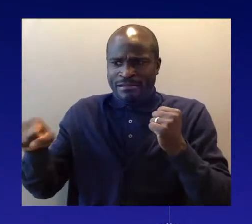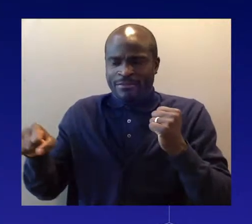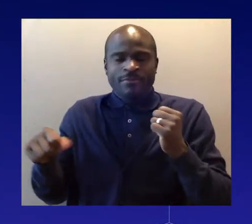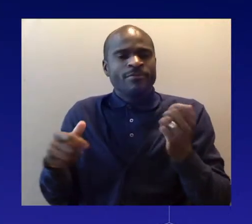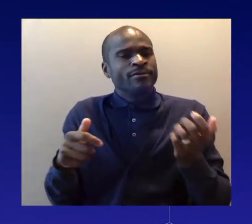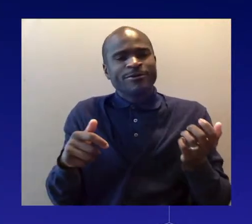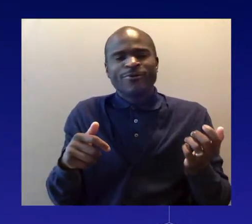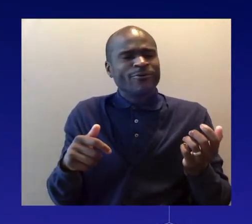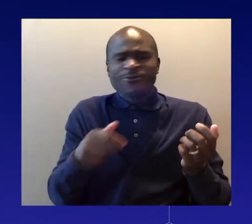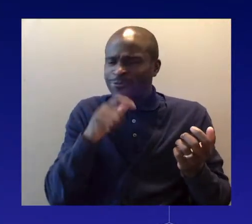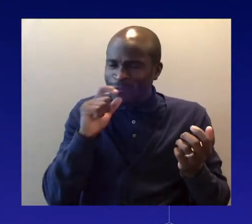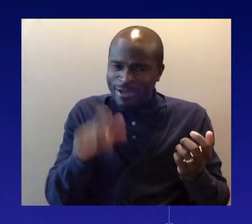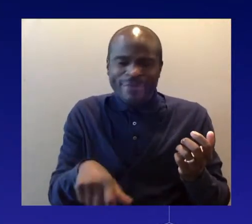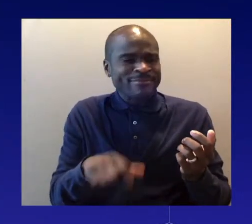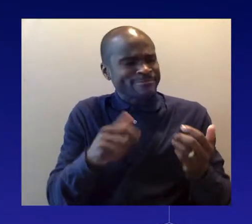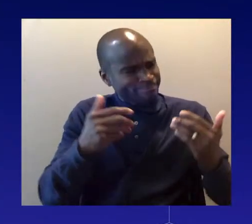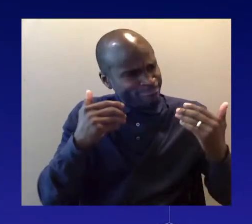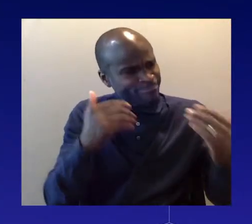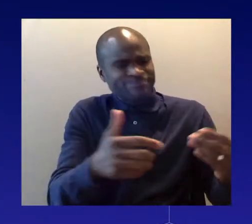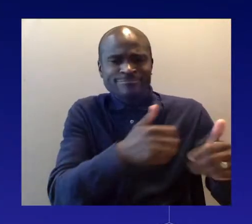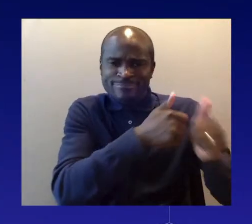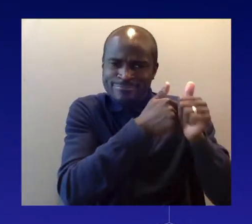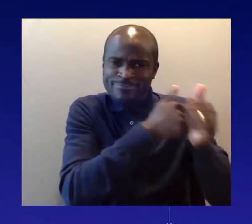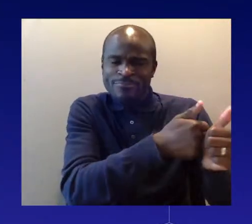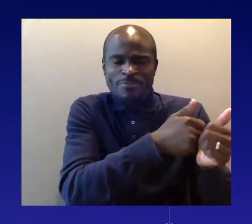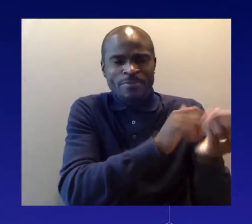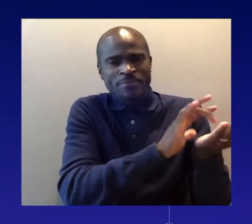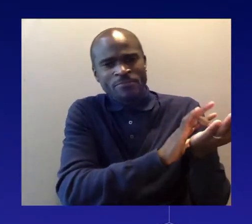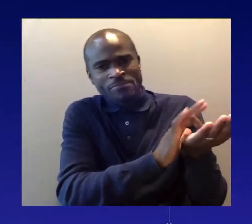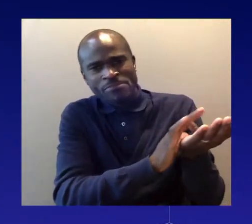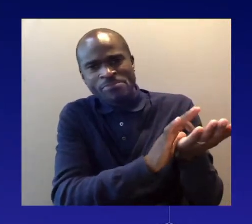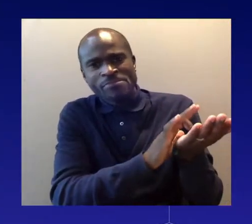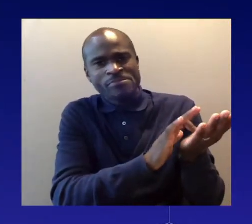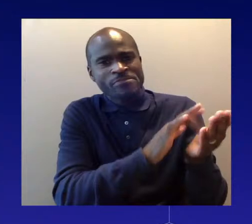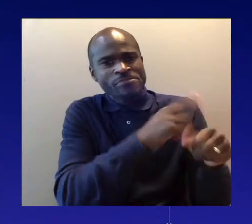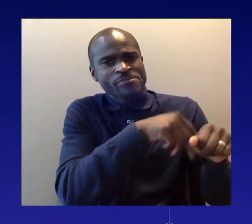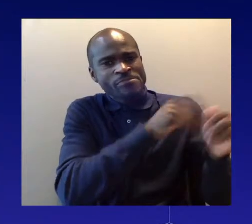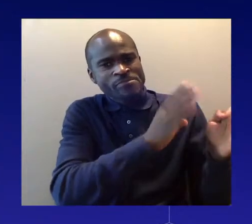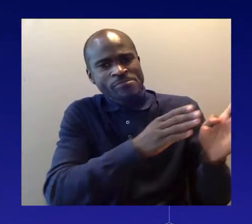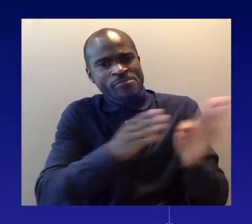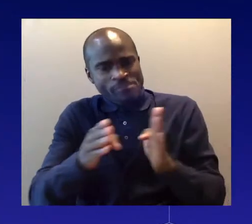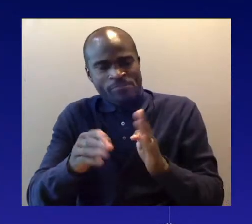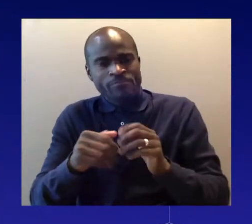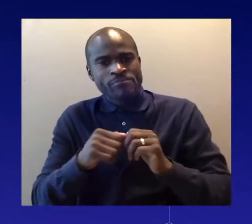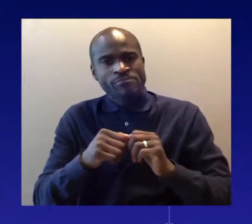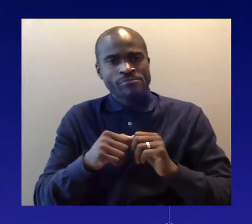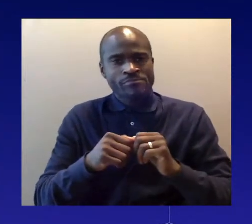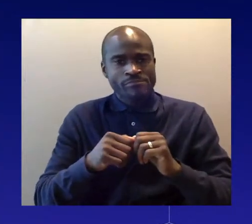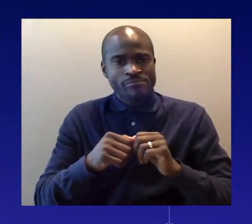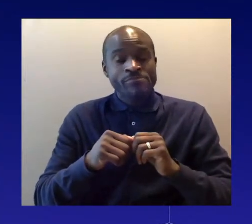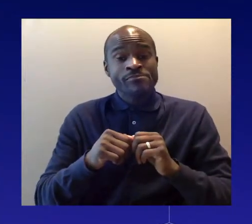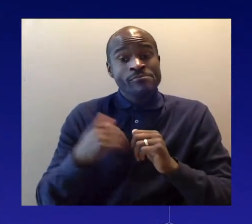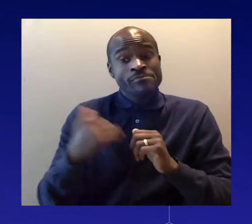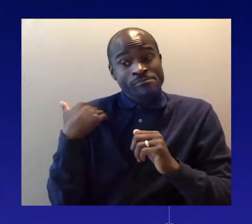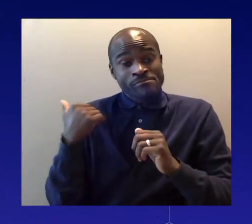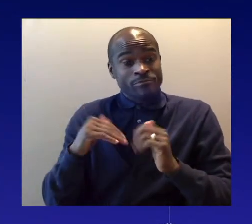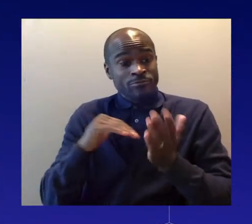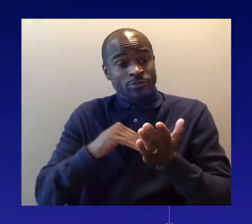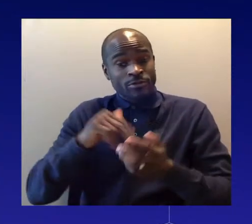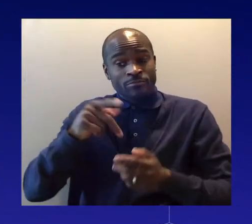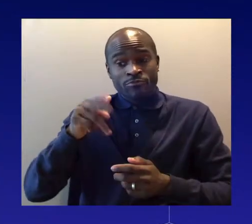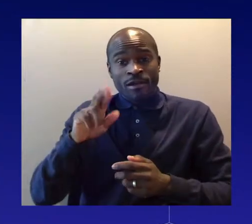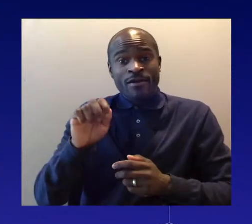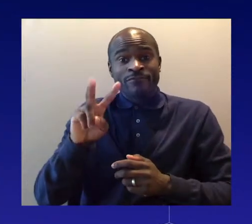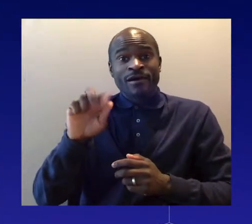really means that in the spirit of America, or the idea of America that Dr. Prabhakar shared, that everybody's got a fair